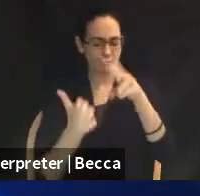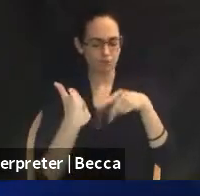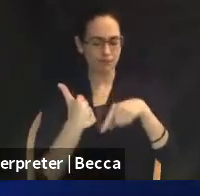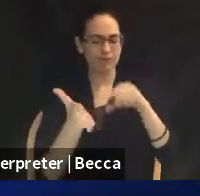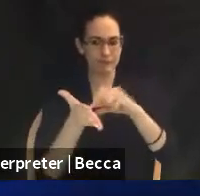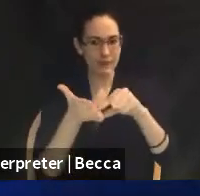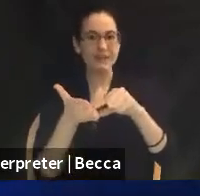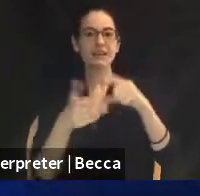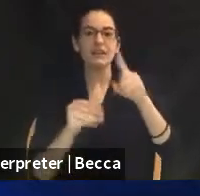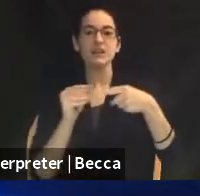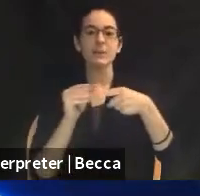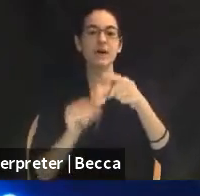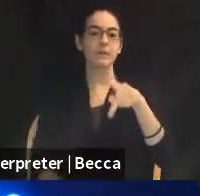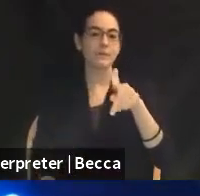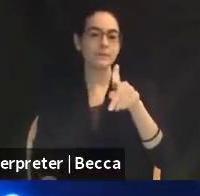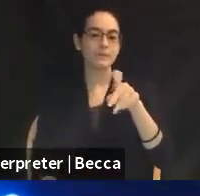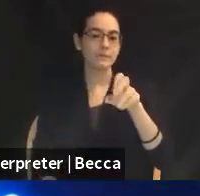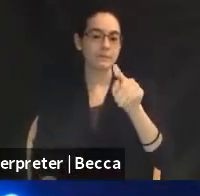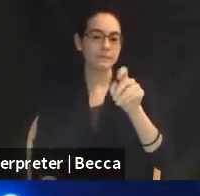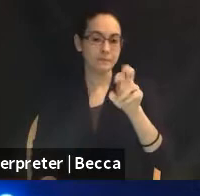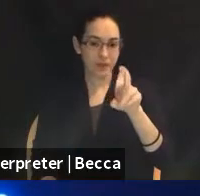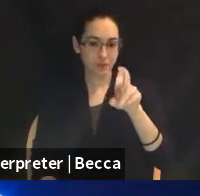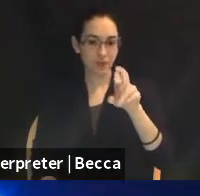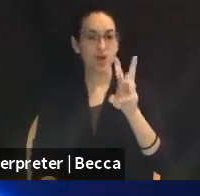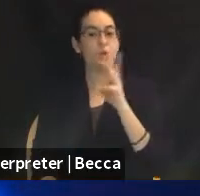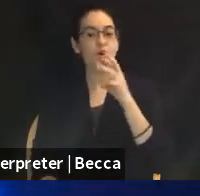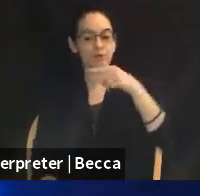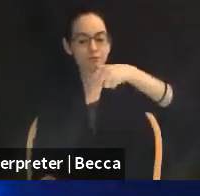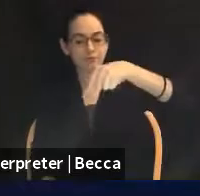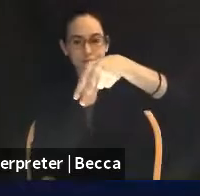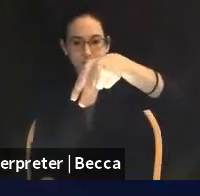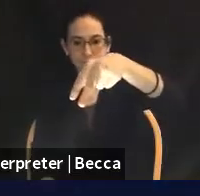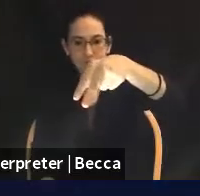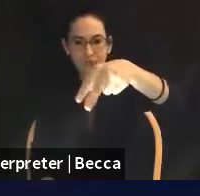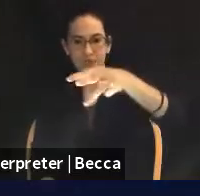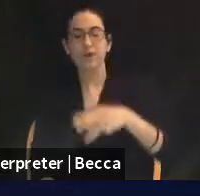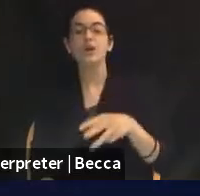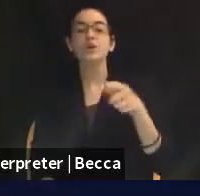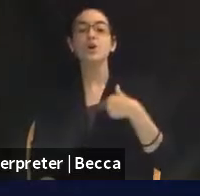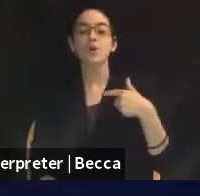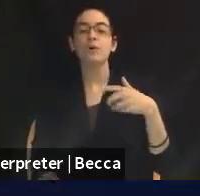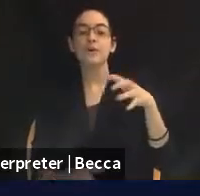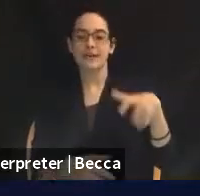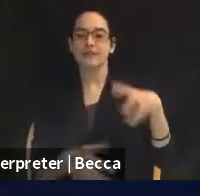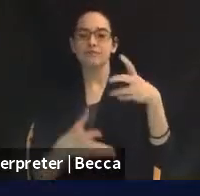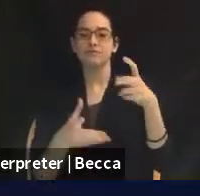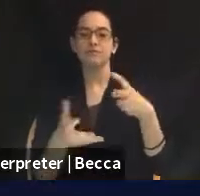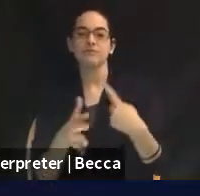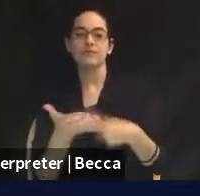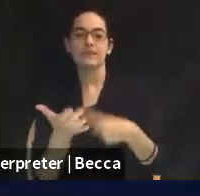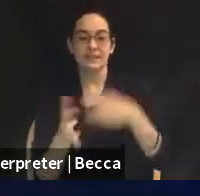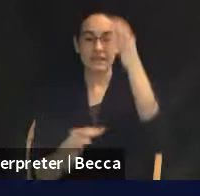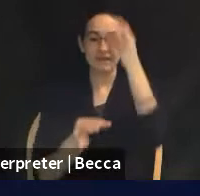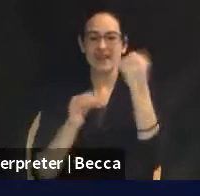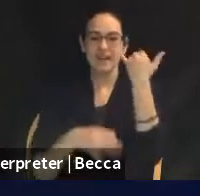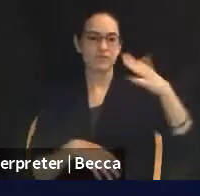about Peter walking on the water. So it's a passage about faith. It's a passage of Jesus tells Peter, walk on the water. And if you don't know the story, real quick,